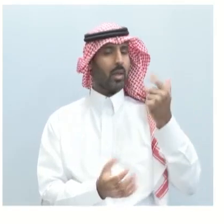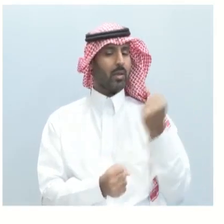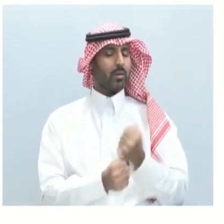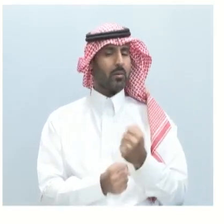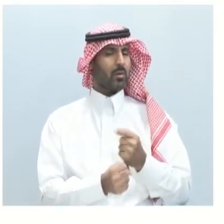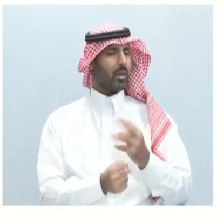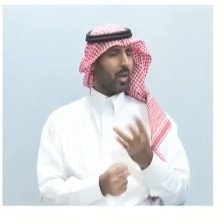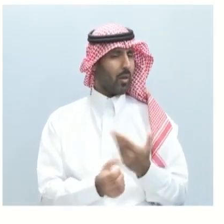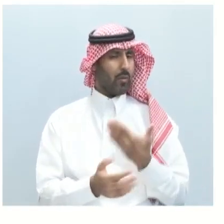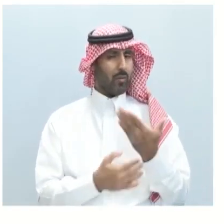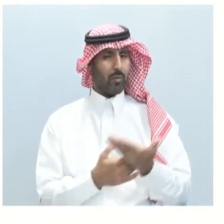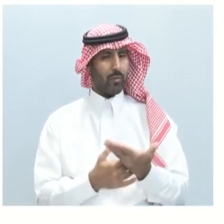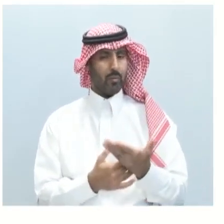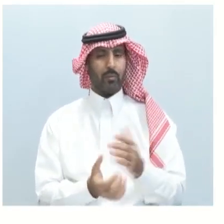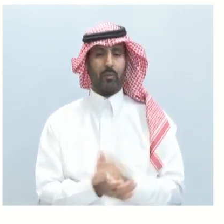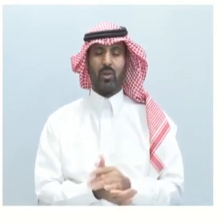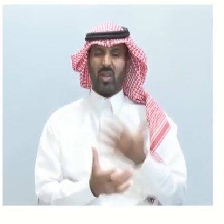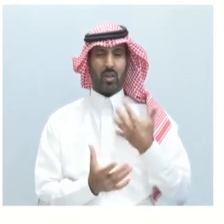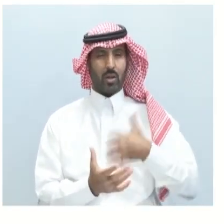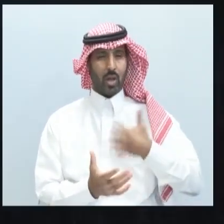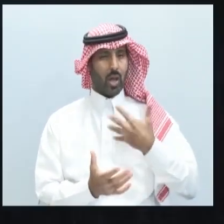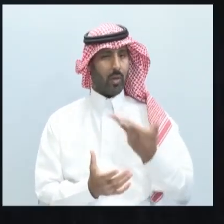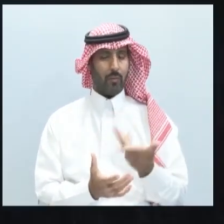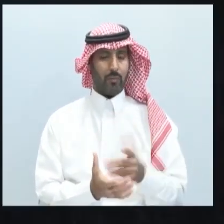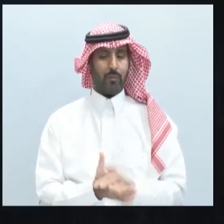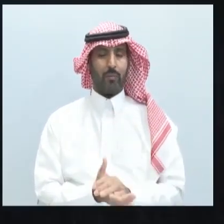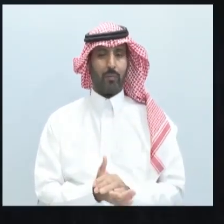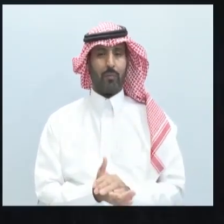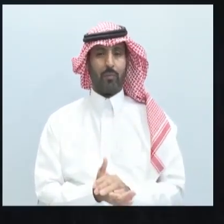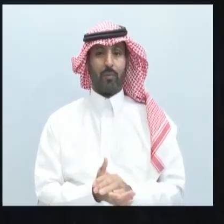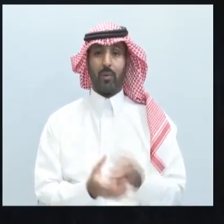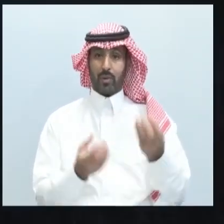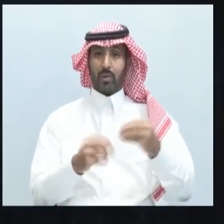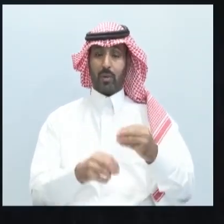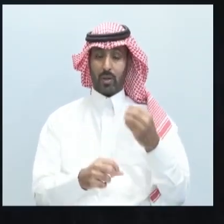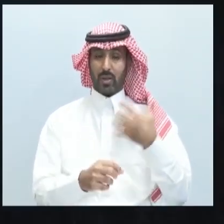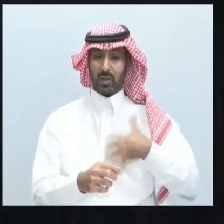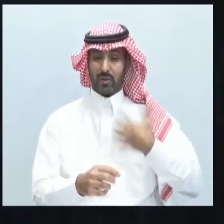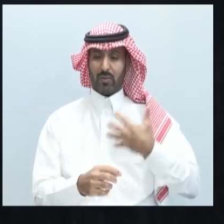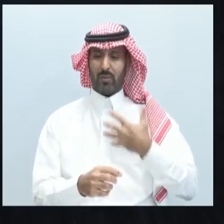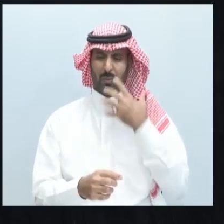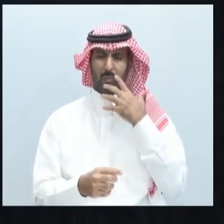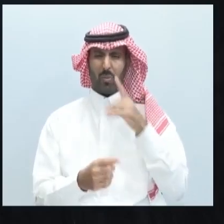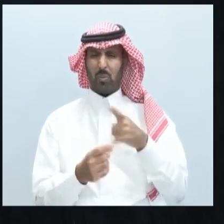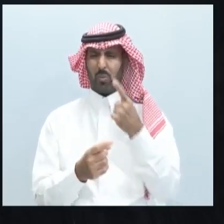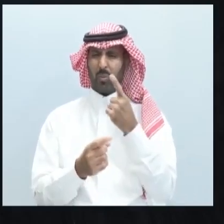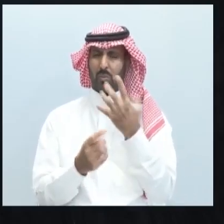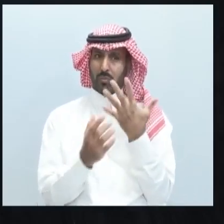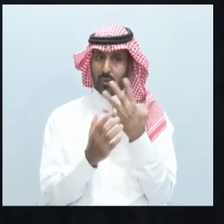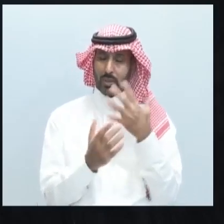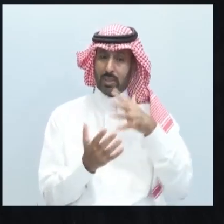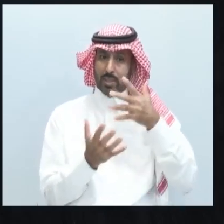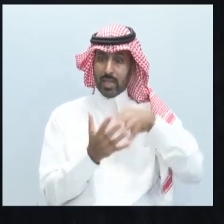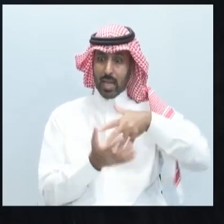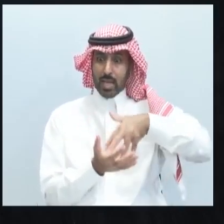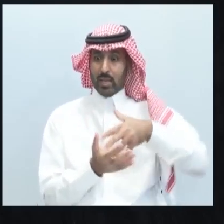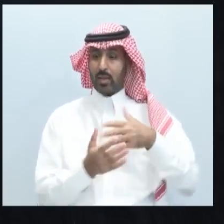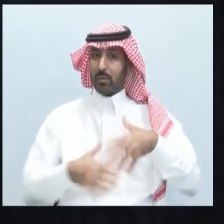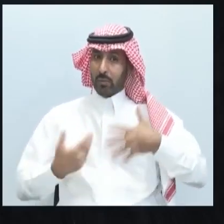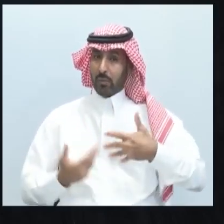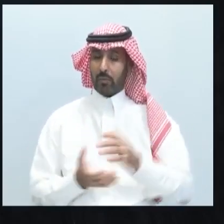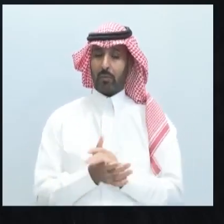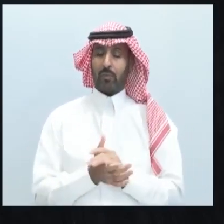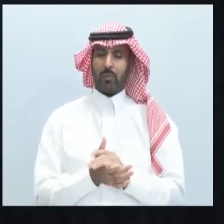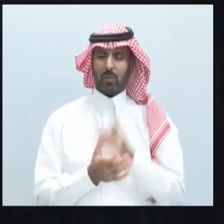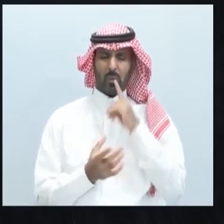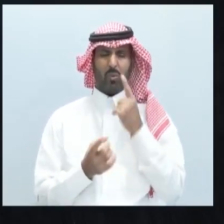be like and how would you feel? Now, there are many things that you can feel. You can feel, for example, scared, you can feel excited, you can